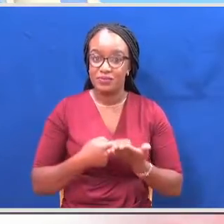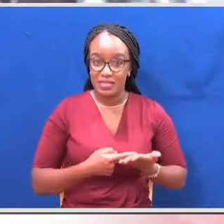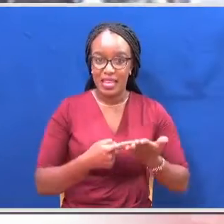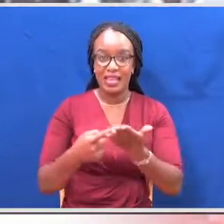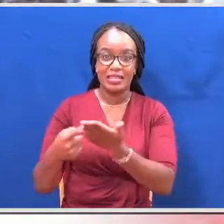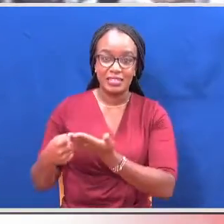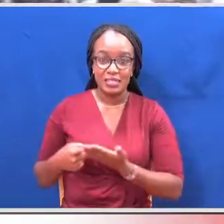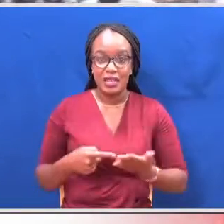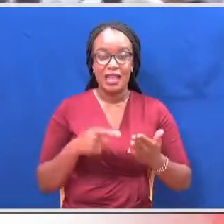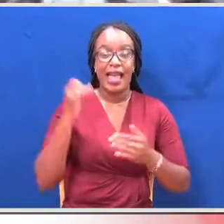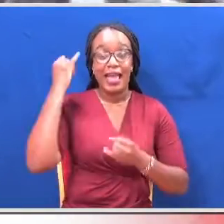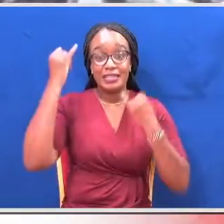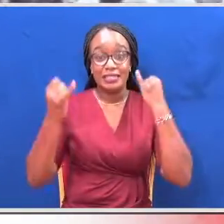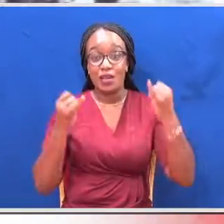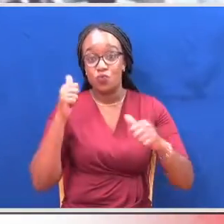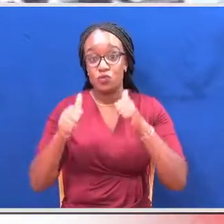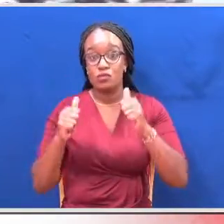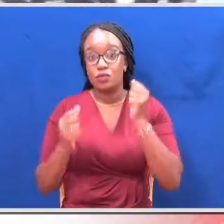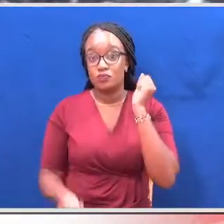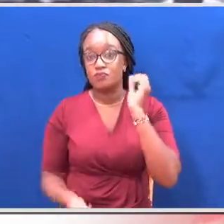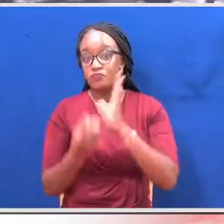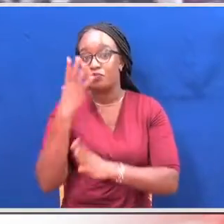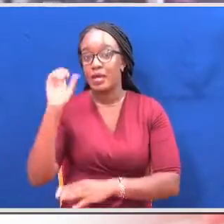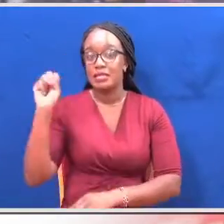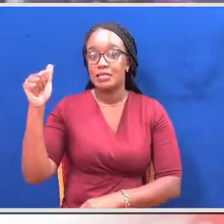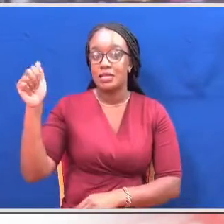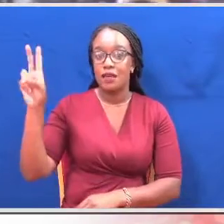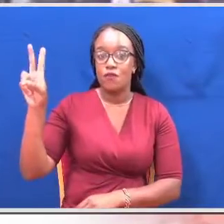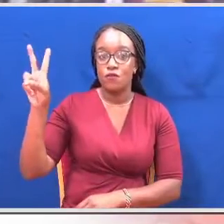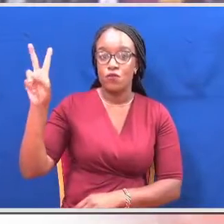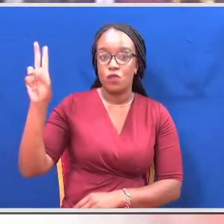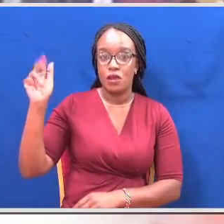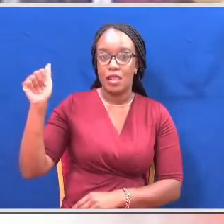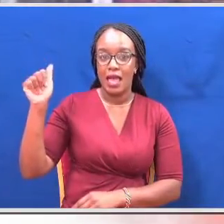by ANC's Lugari Member of Parliament Ayub Savula about 2 months ago.